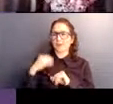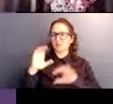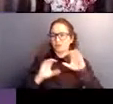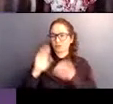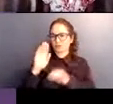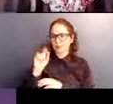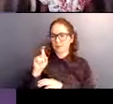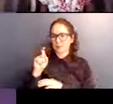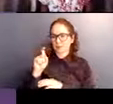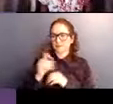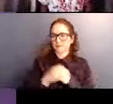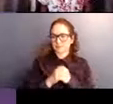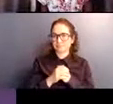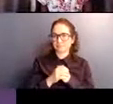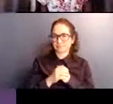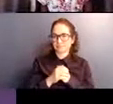feature